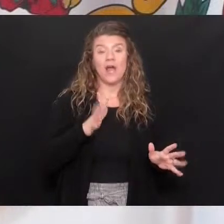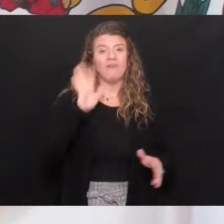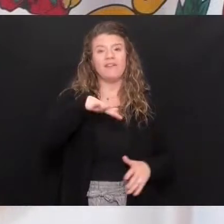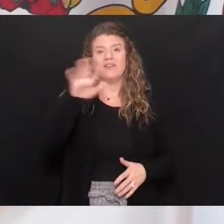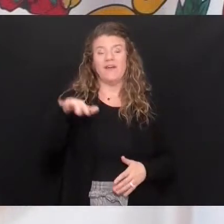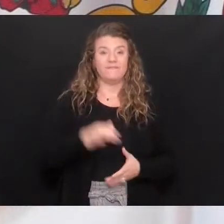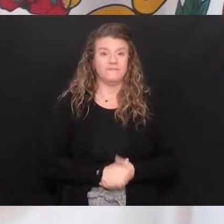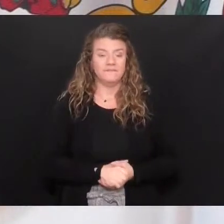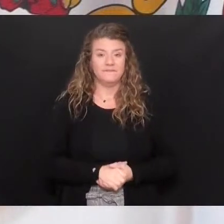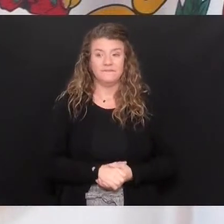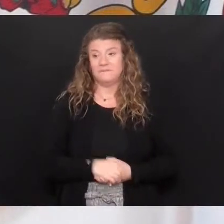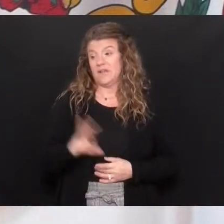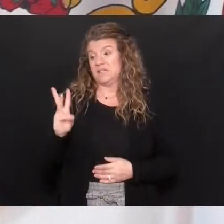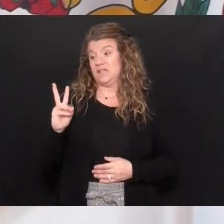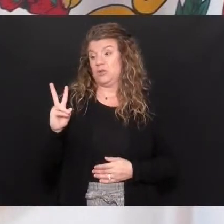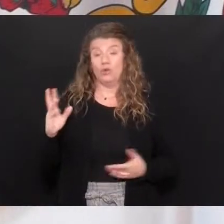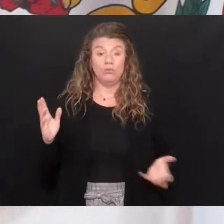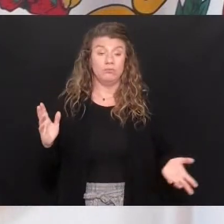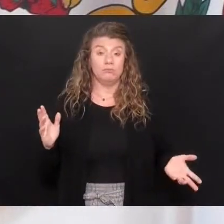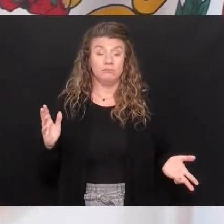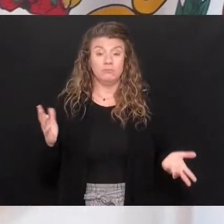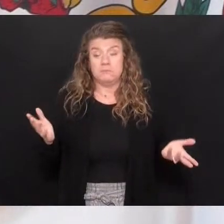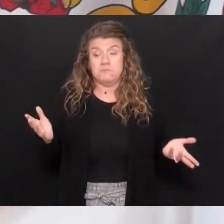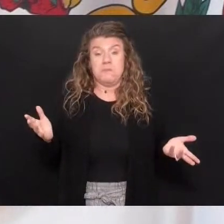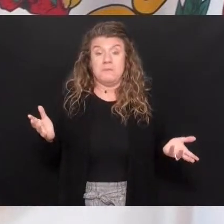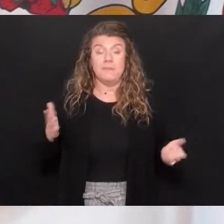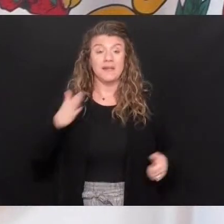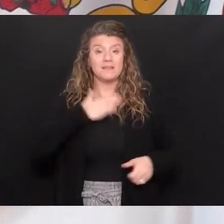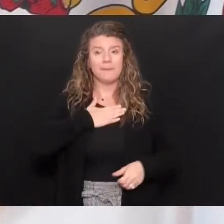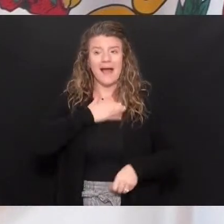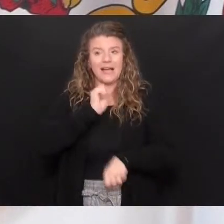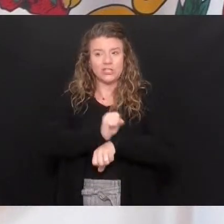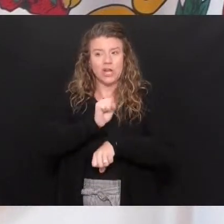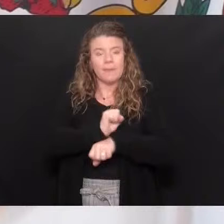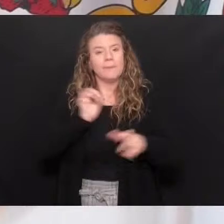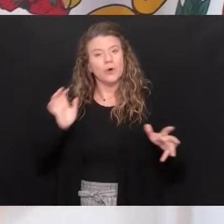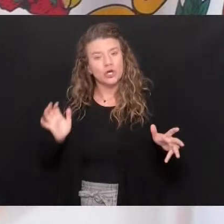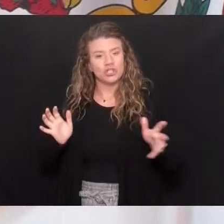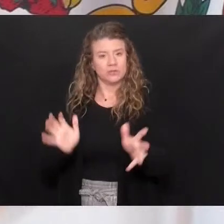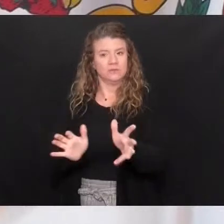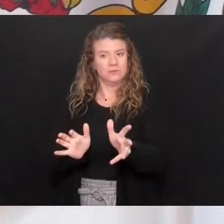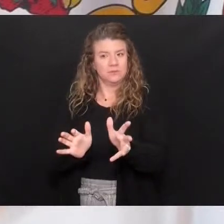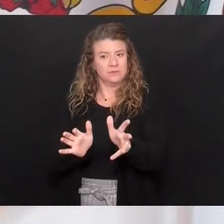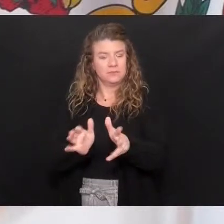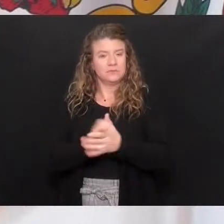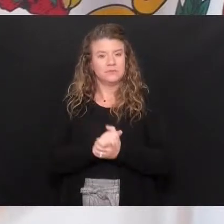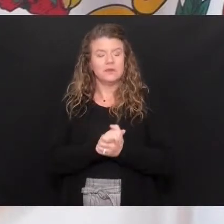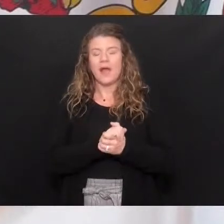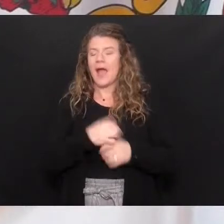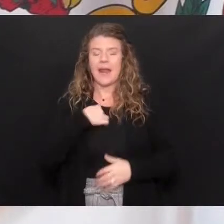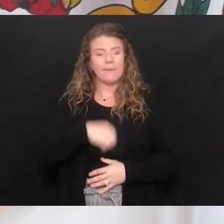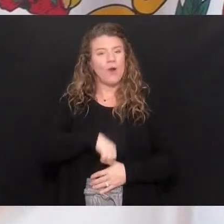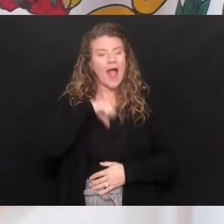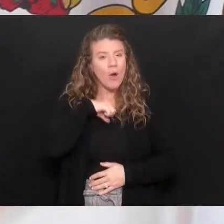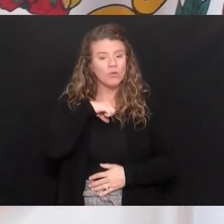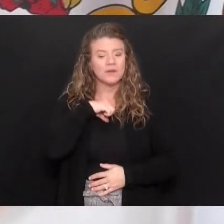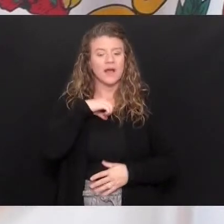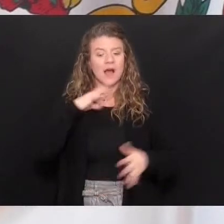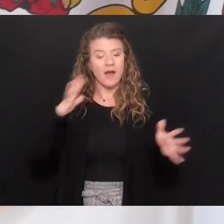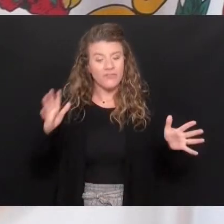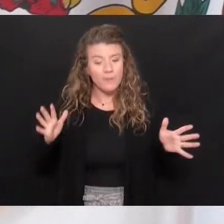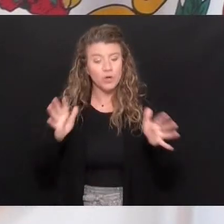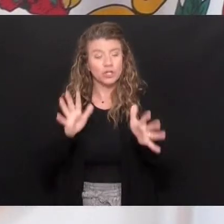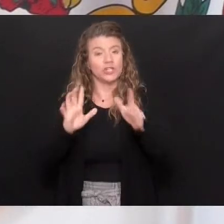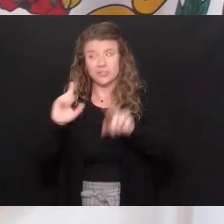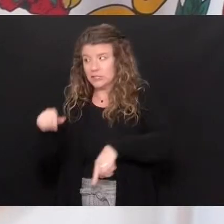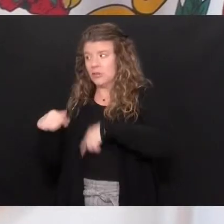55, 62. But it's my job to push us. And absolutely, I'm very proud of the pushing that I've